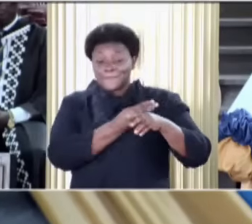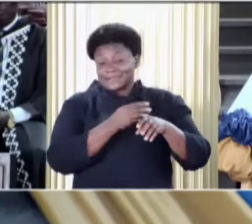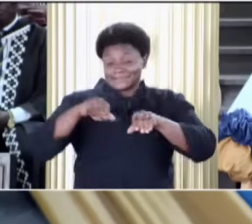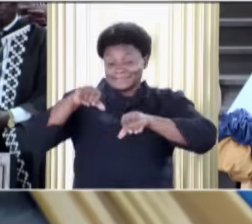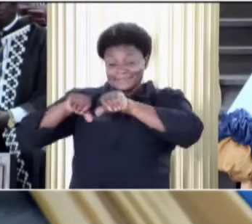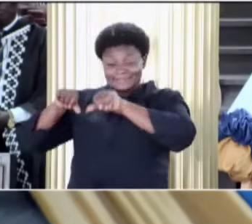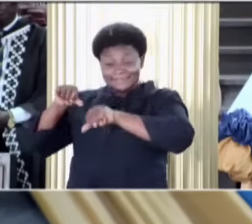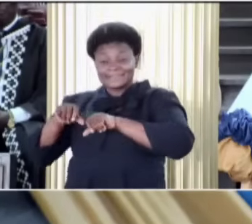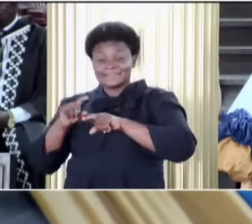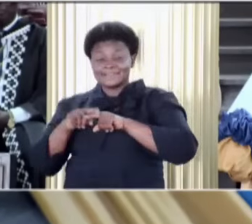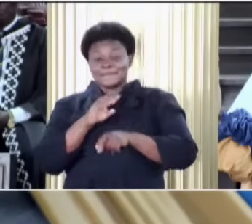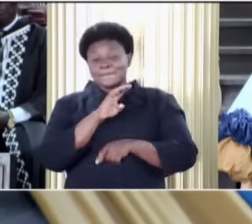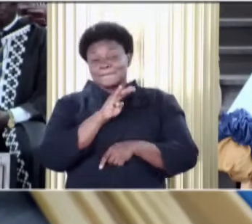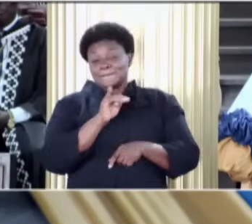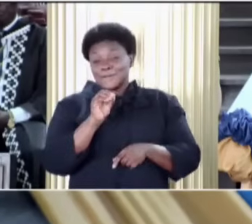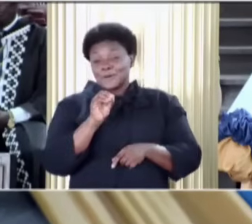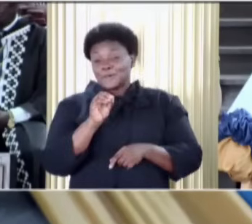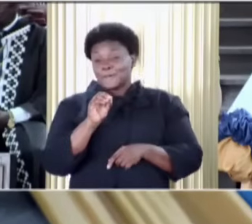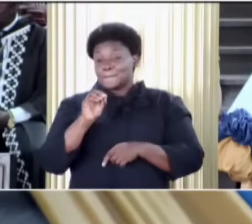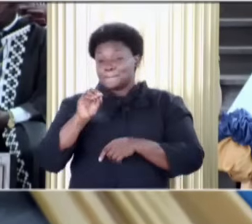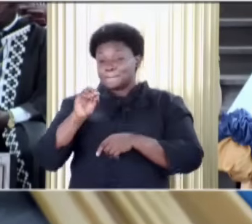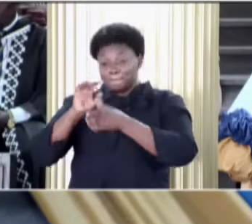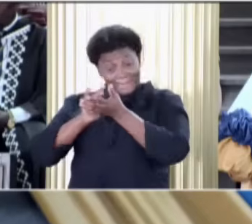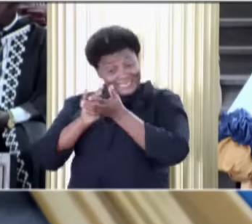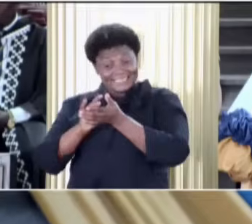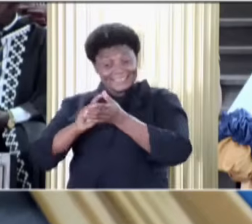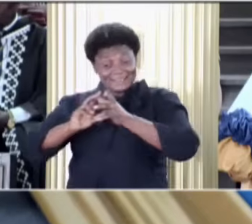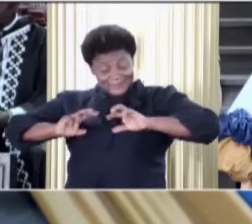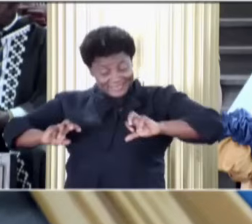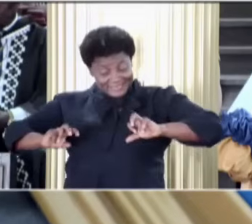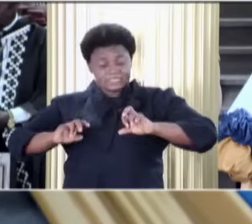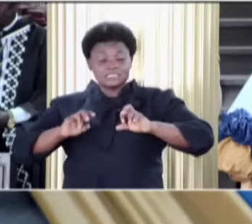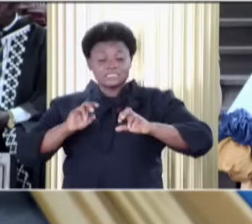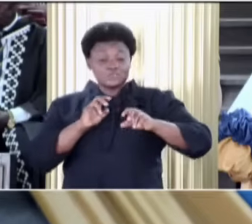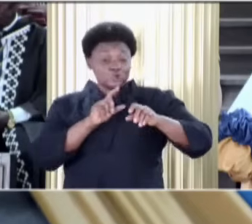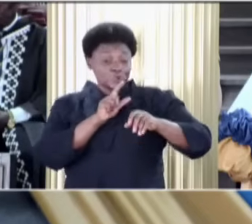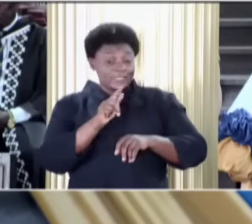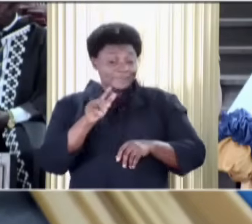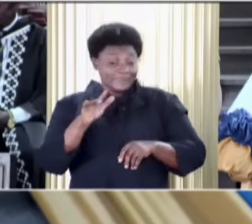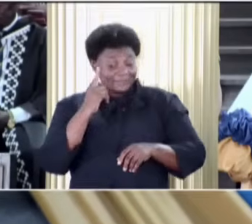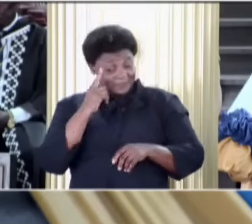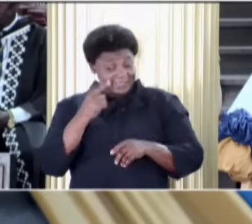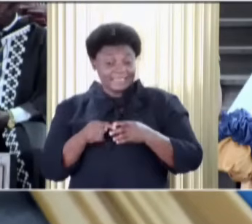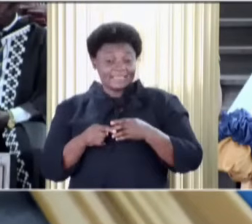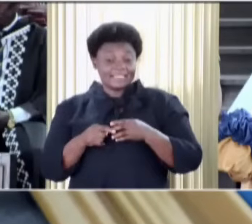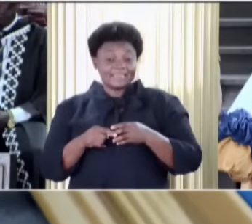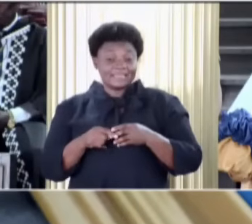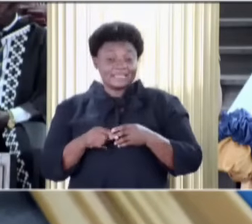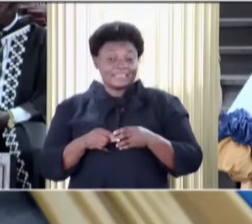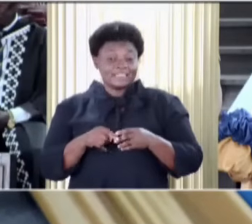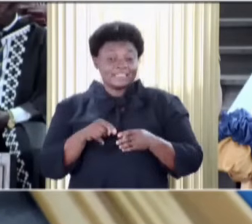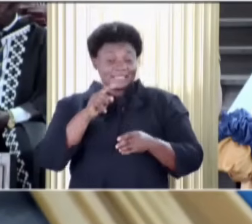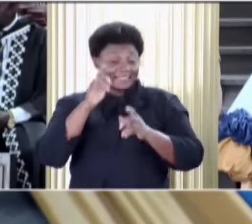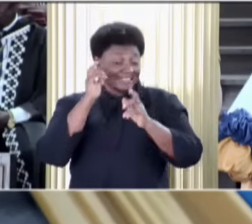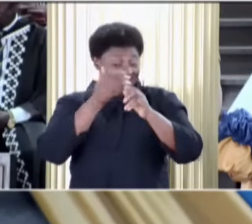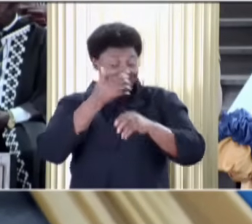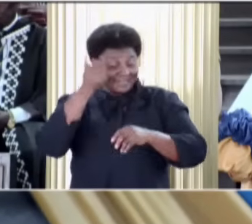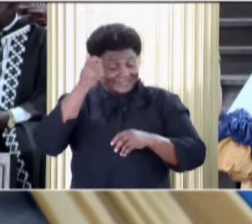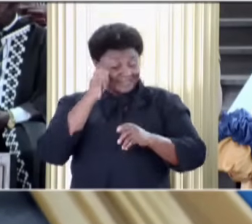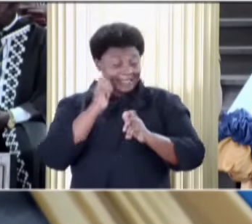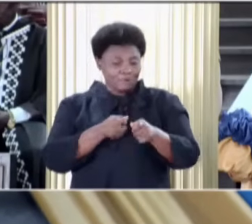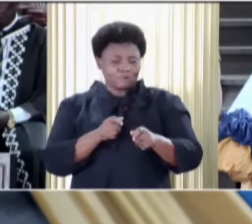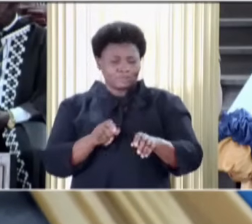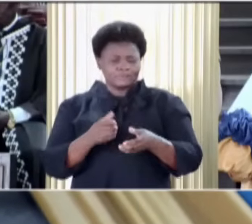biomedical research, and natural sciences at the 2025 Millennium Excellence Awards.